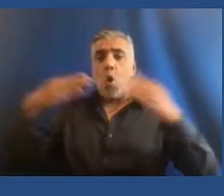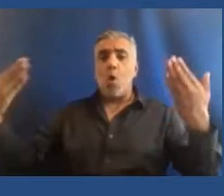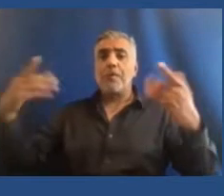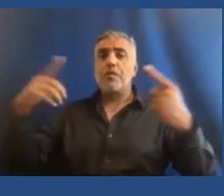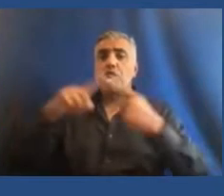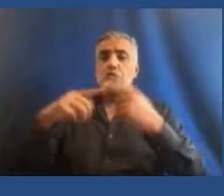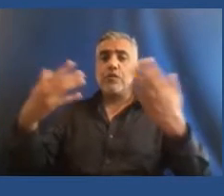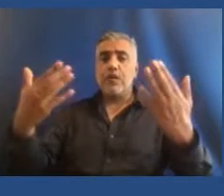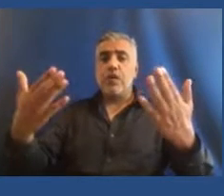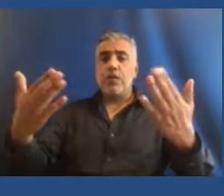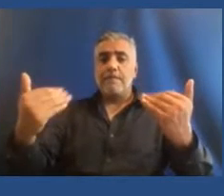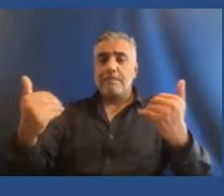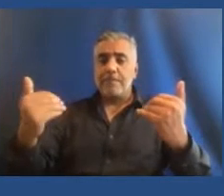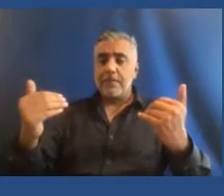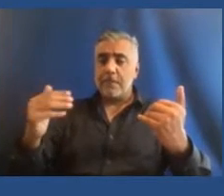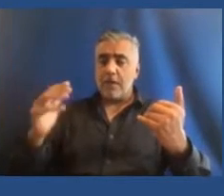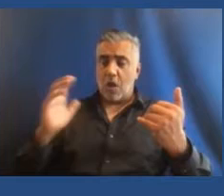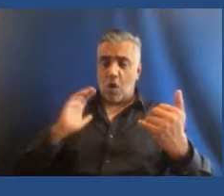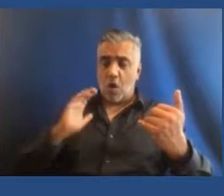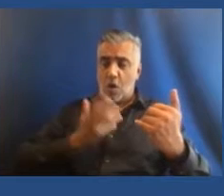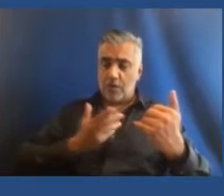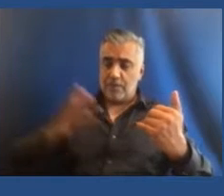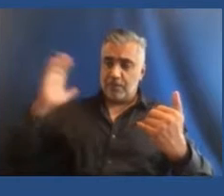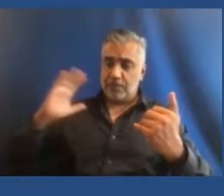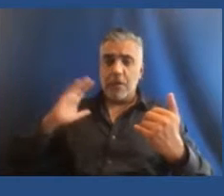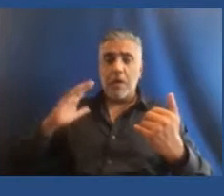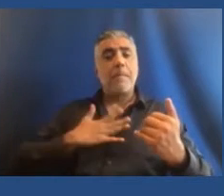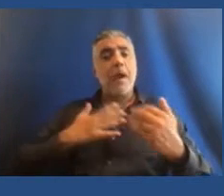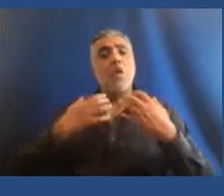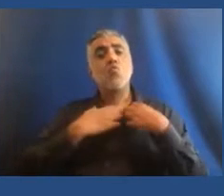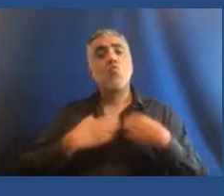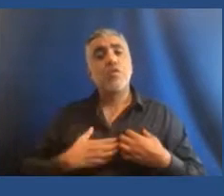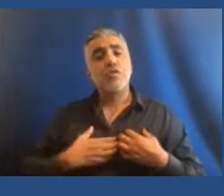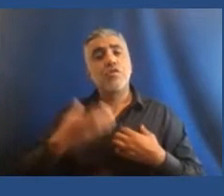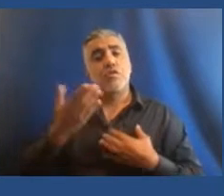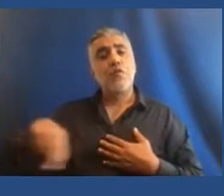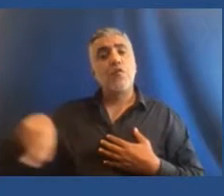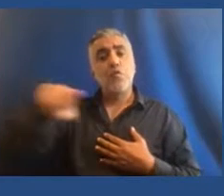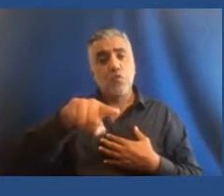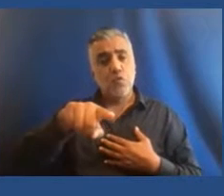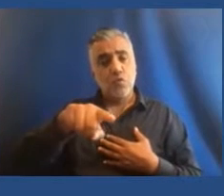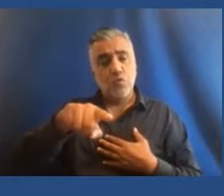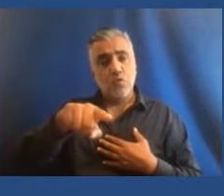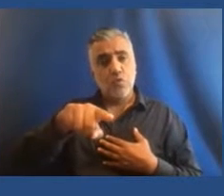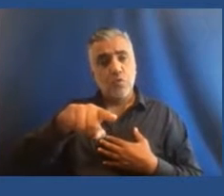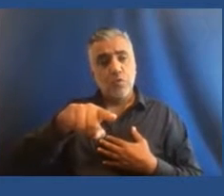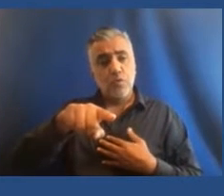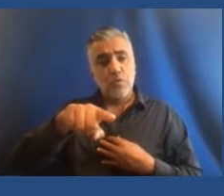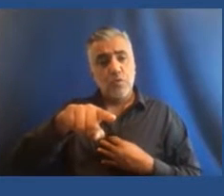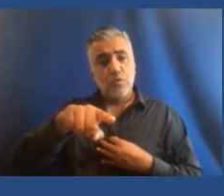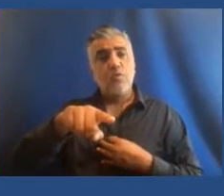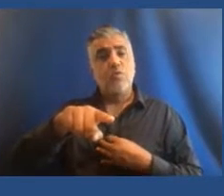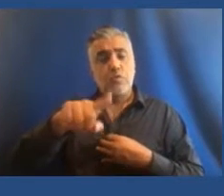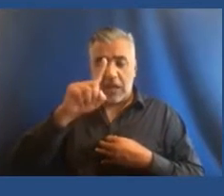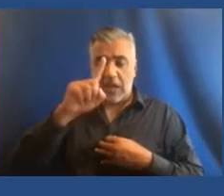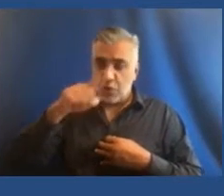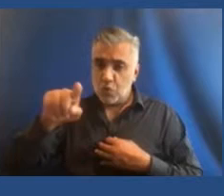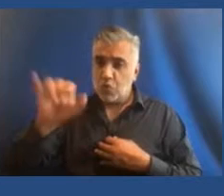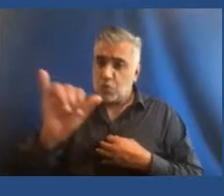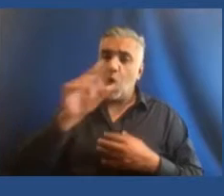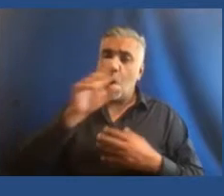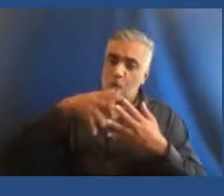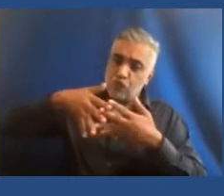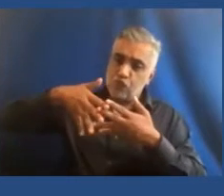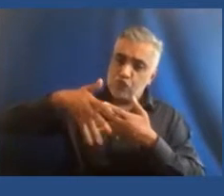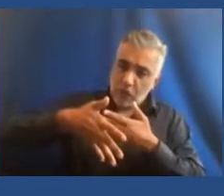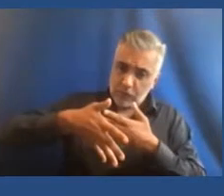The cross urges us to keep our roots firm, but without defensiveness, to draw from the wellsprings, opening ourselves